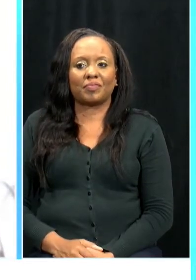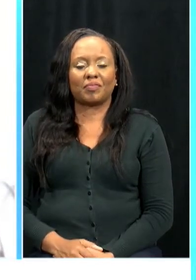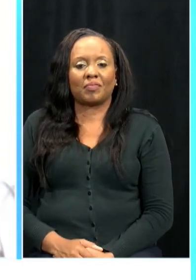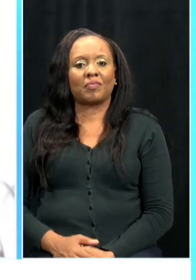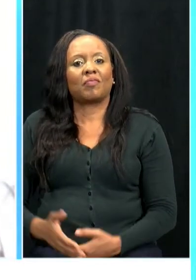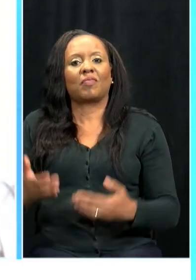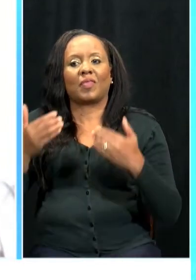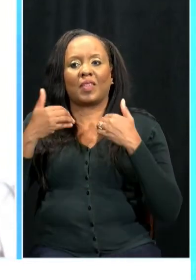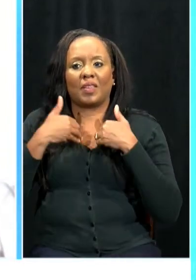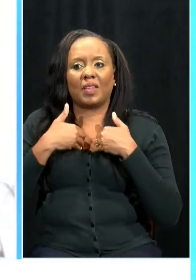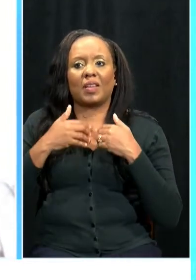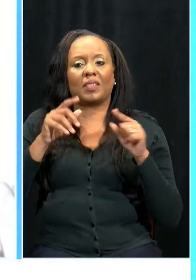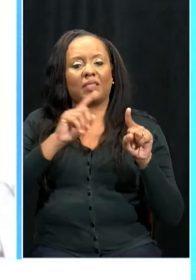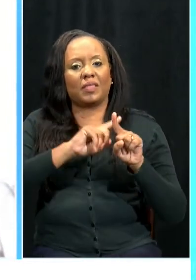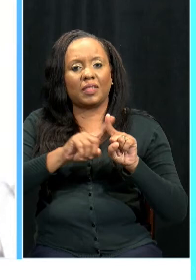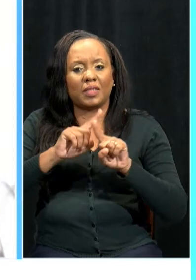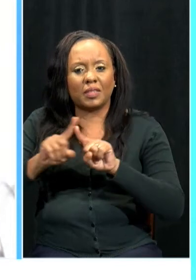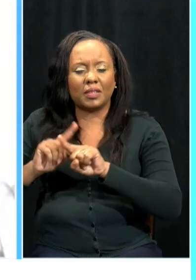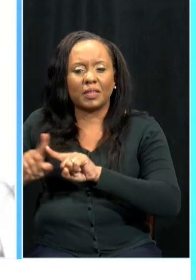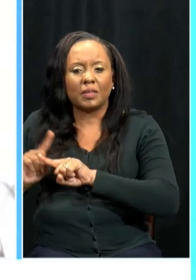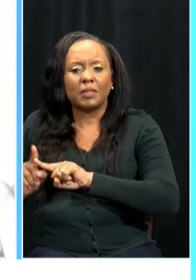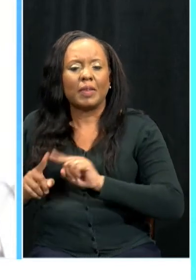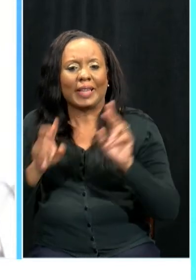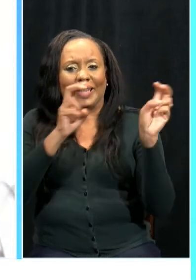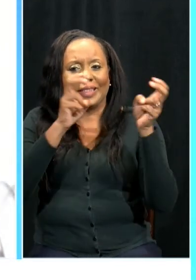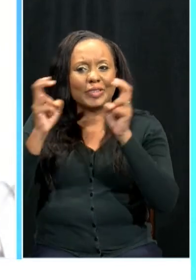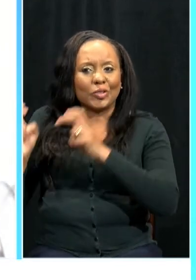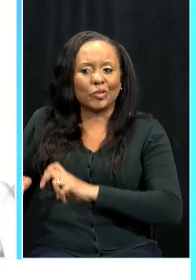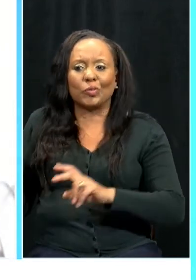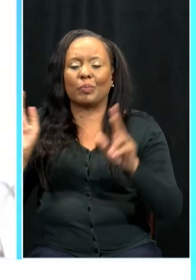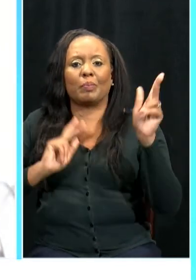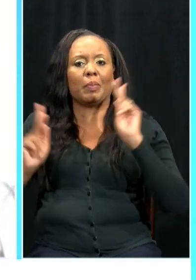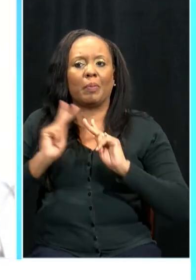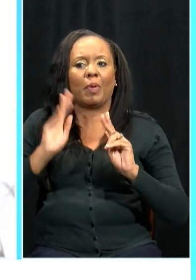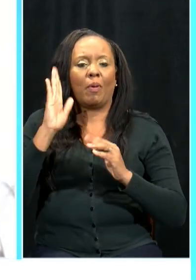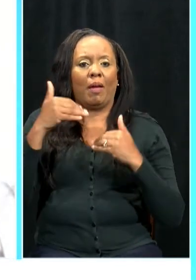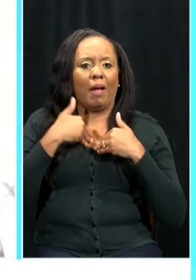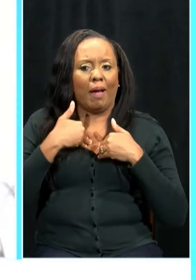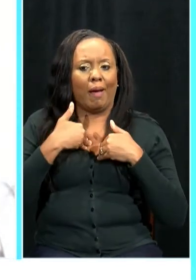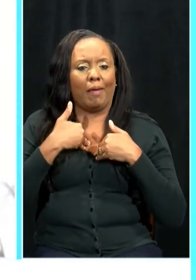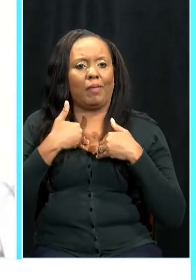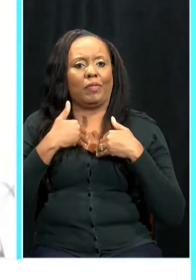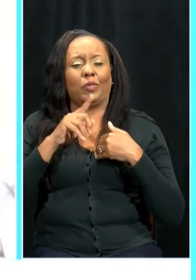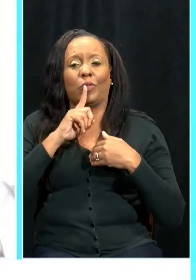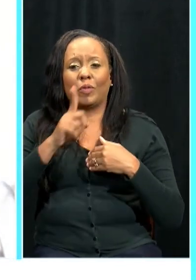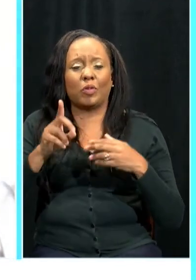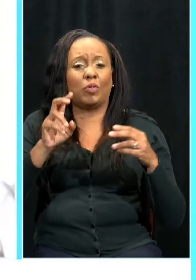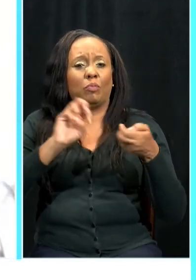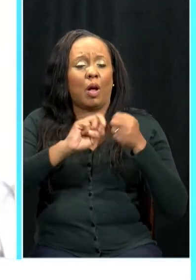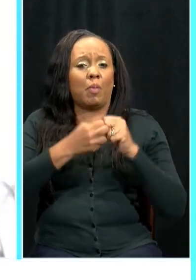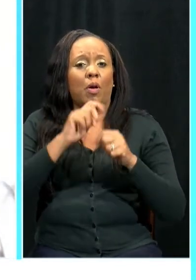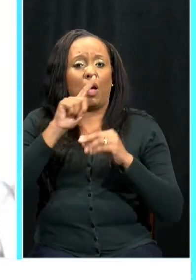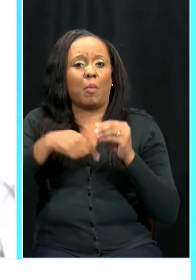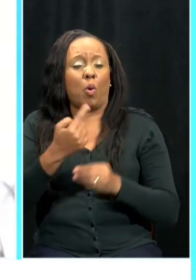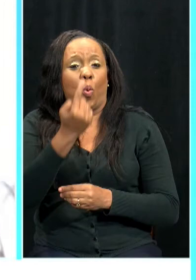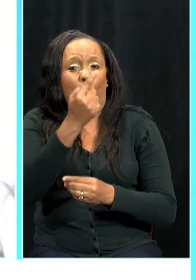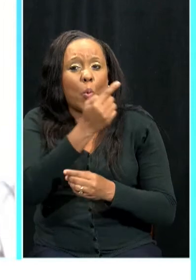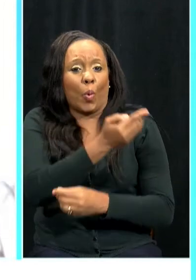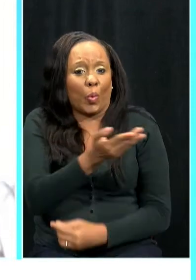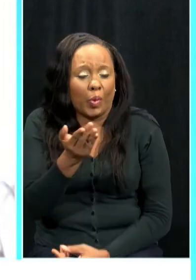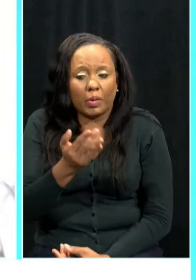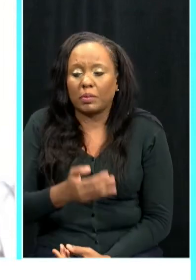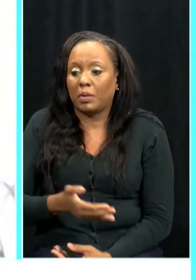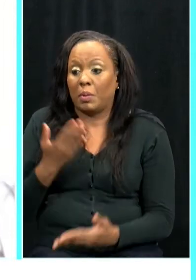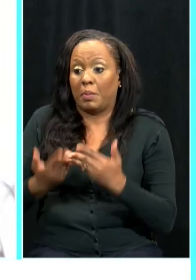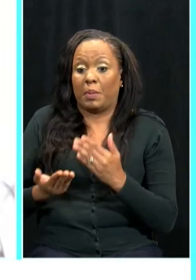across socio-economic areas where somebody would have an overwhelming concern that someone in a different area might